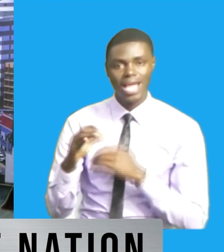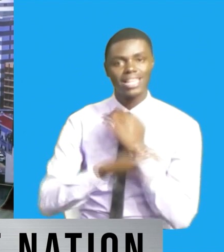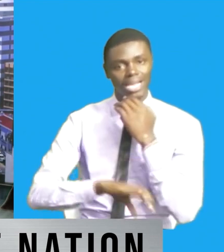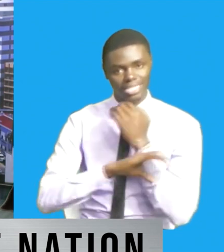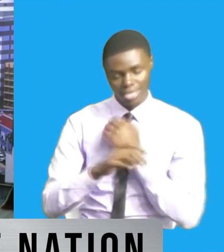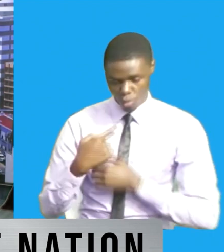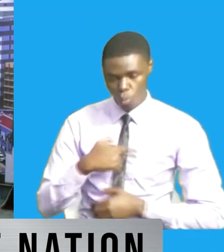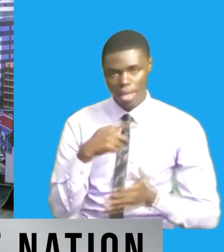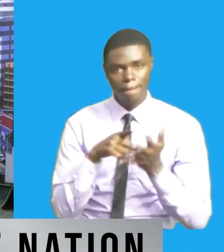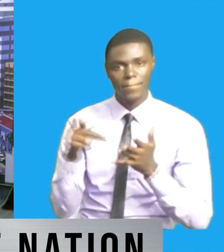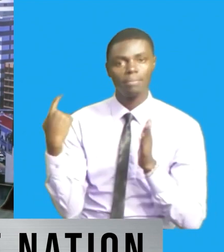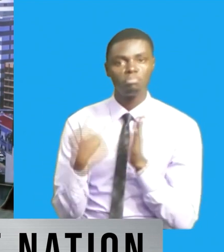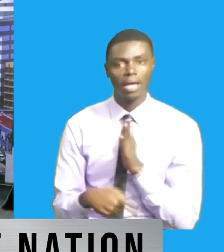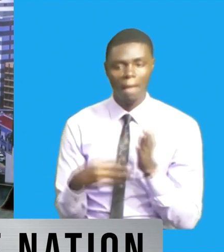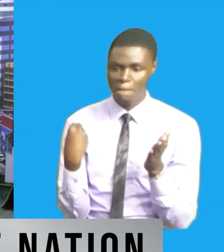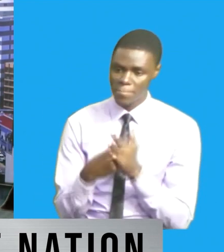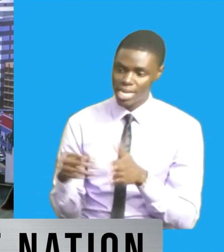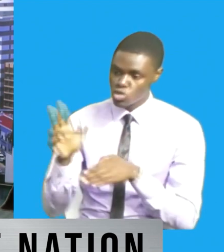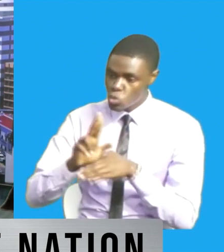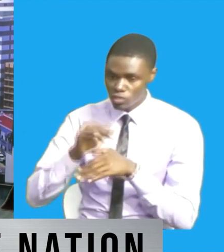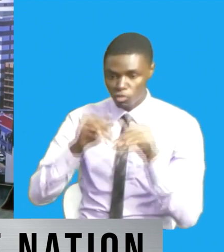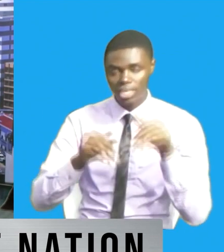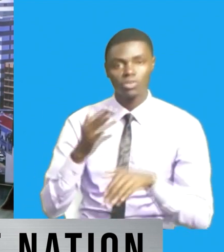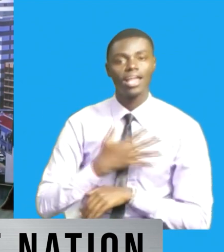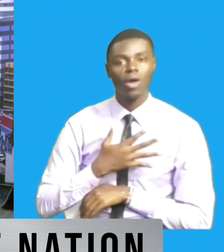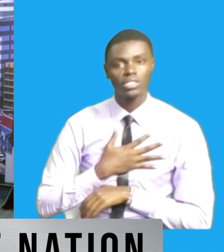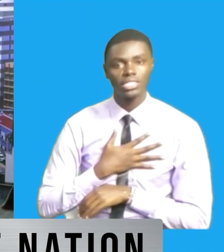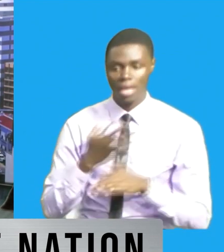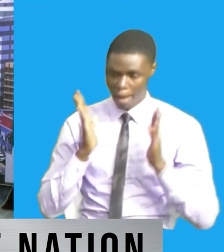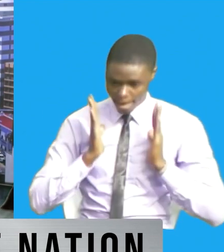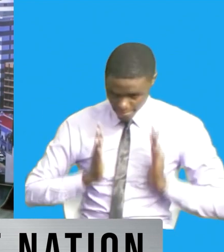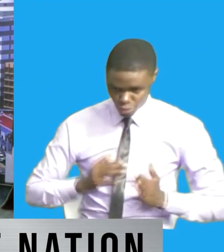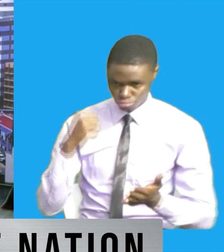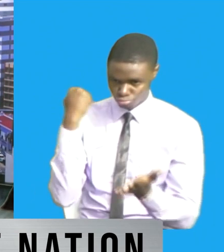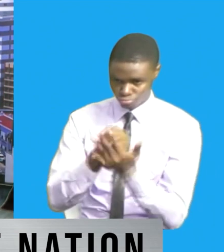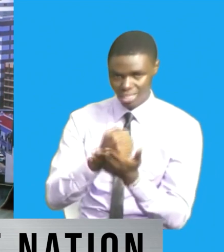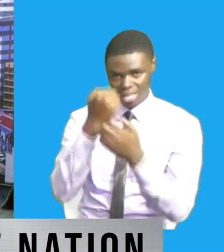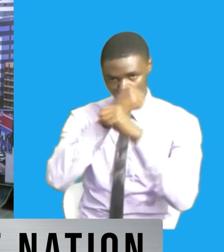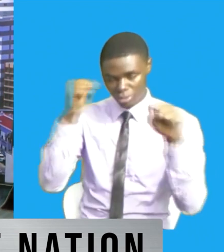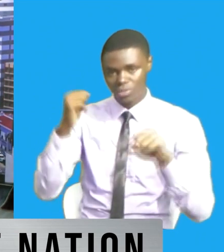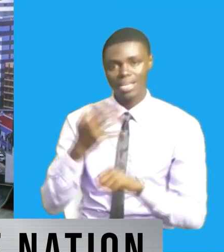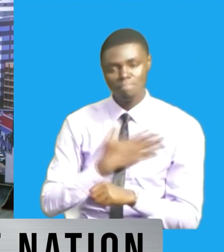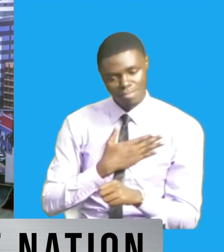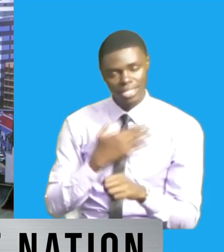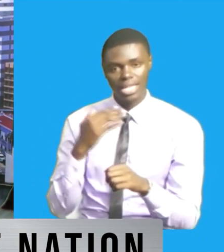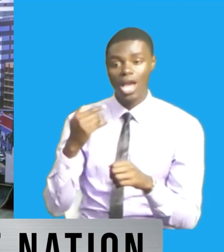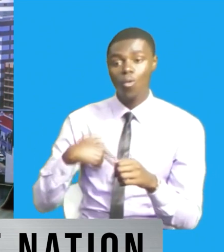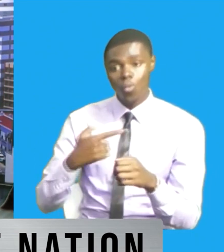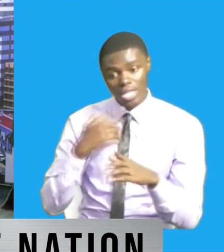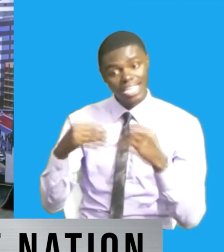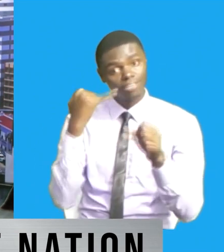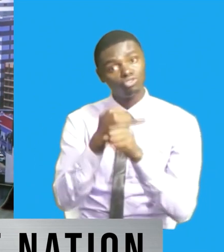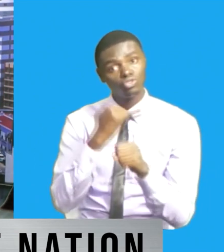tunalipa taxes. Hiyo pesa ilitumiwa ni pesa yetu. Ule mtu wako katika ofisi ya president ni wetu, sisi ndio tumemwandika